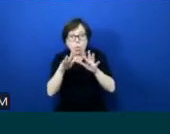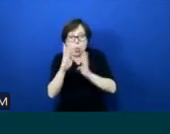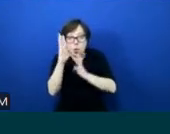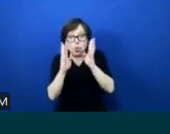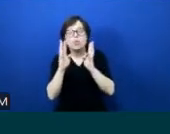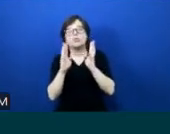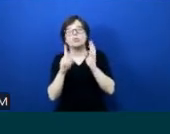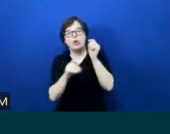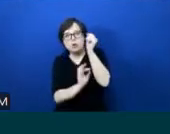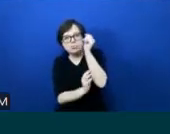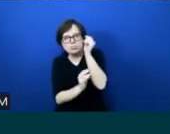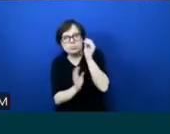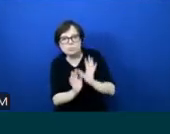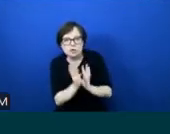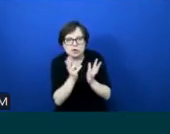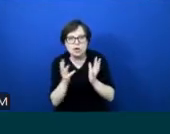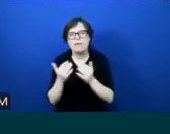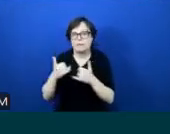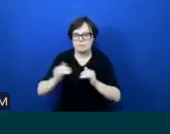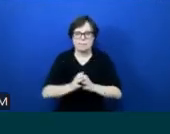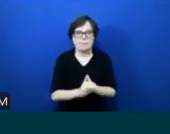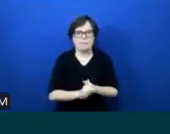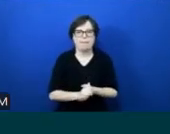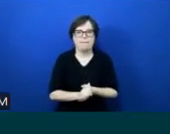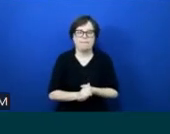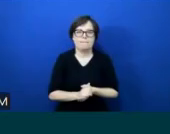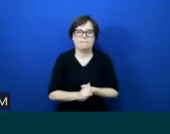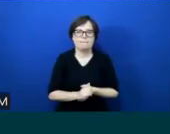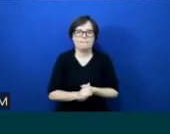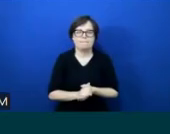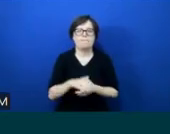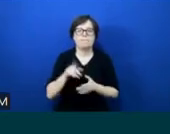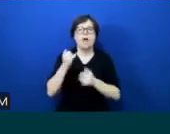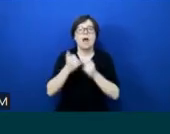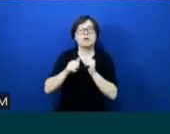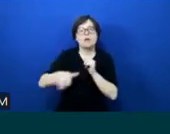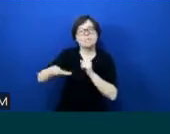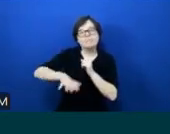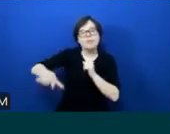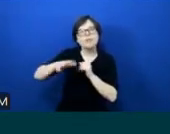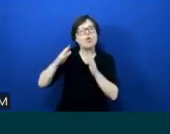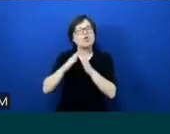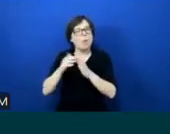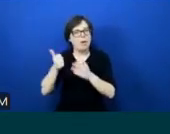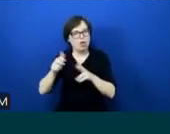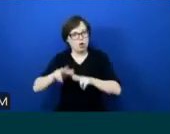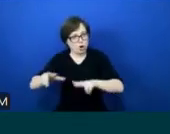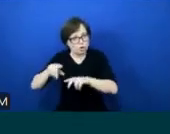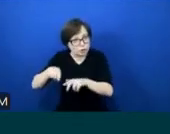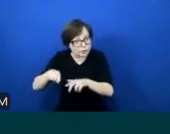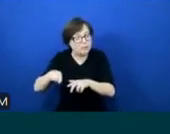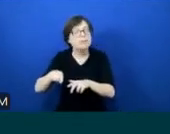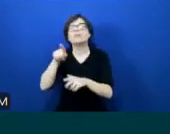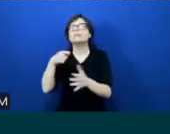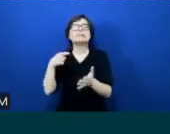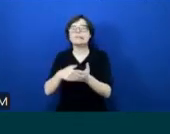Then for single-family home neighborhoods, the city of Lausanne would like to convey a garden-like character. So that